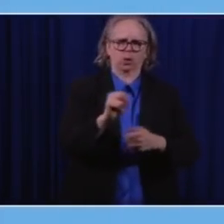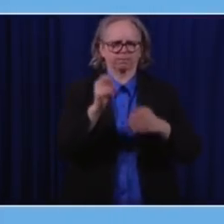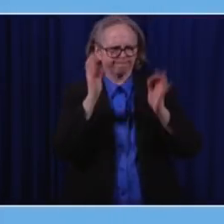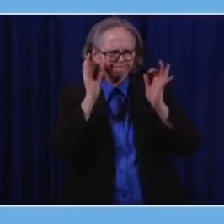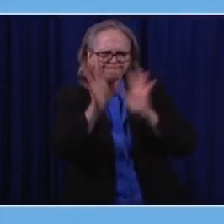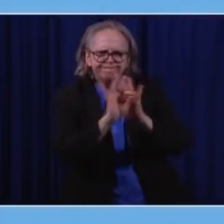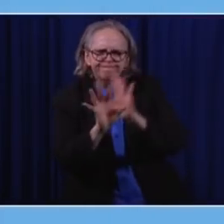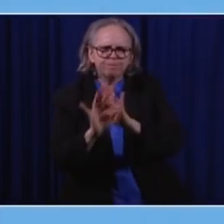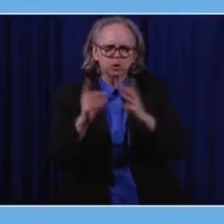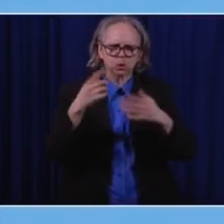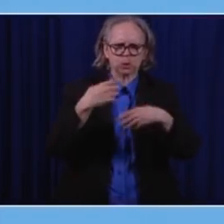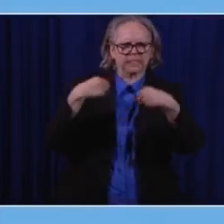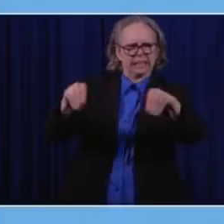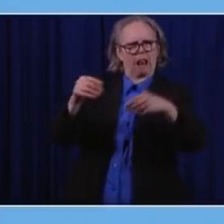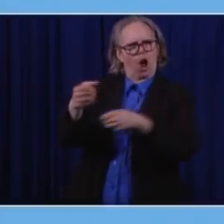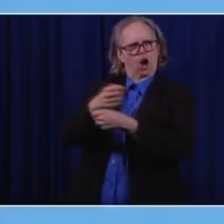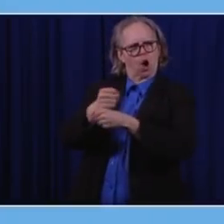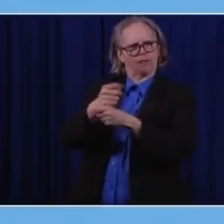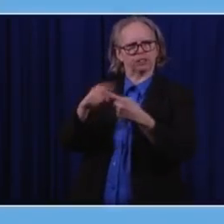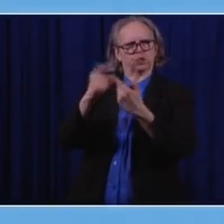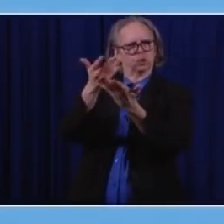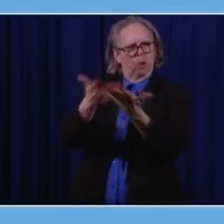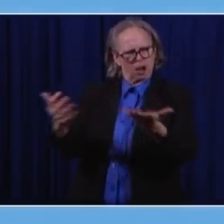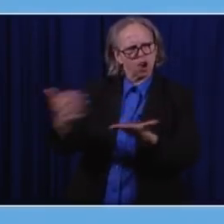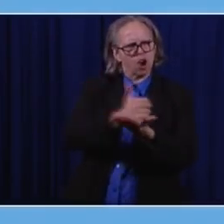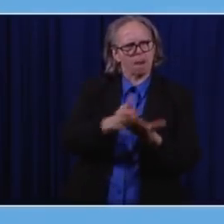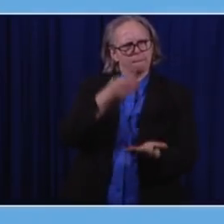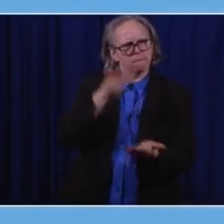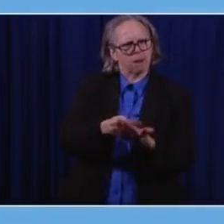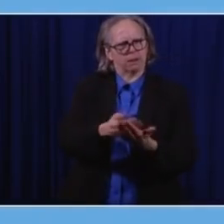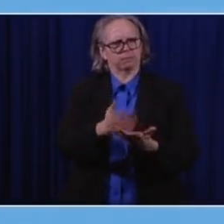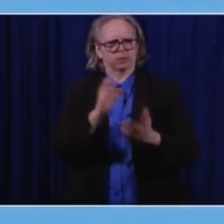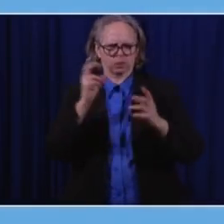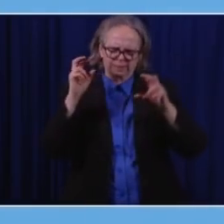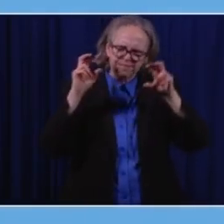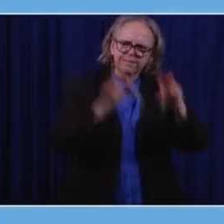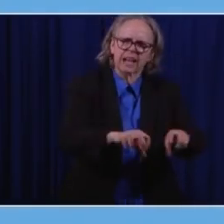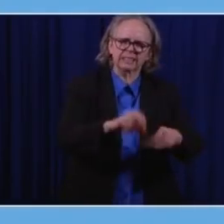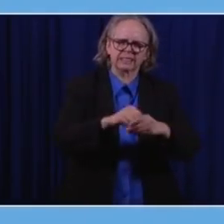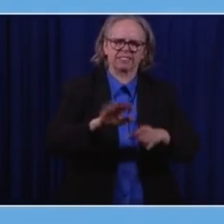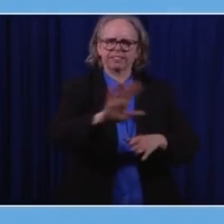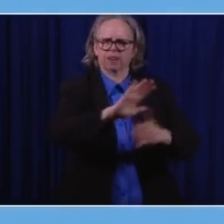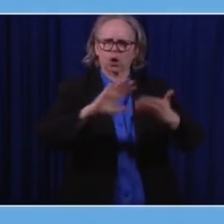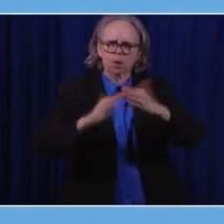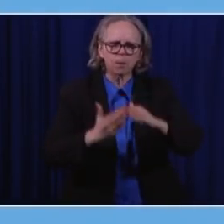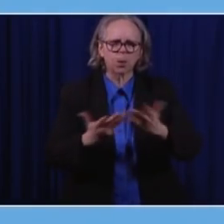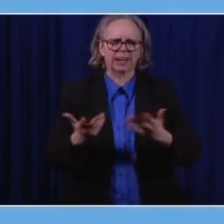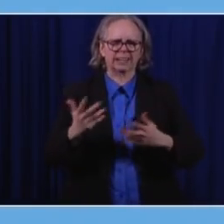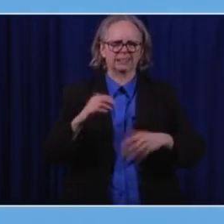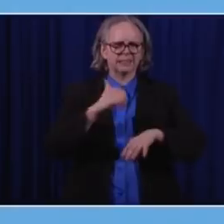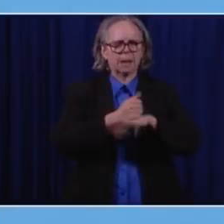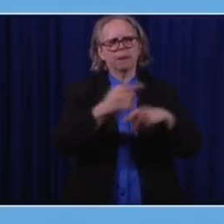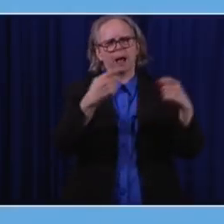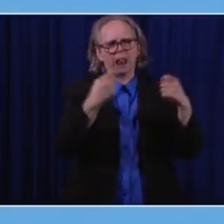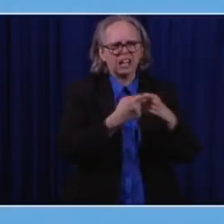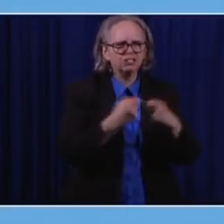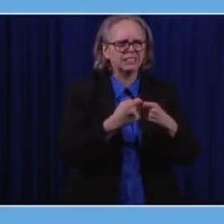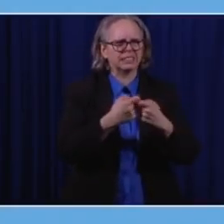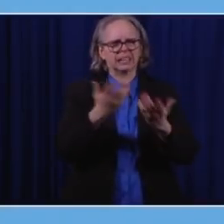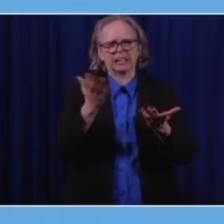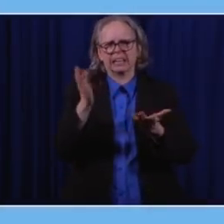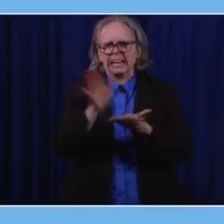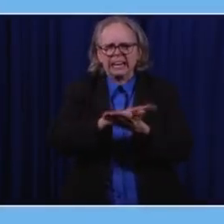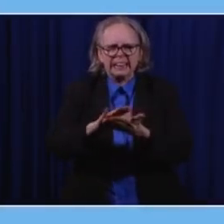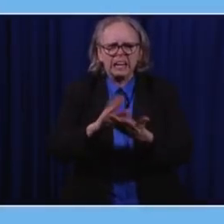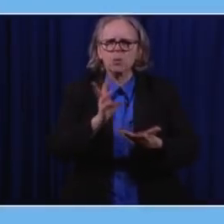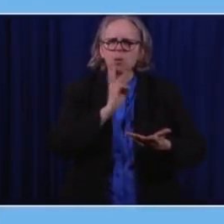coffee, invest in their own community, maybe bring a more reliable source of electricity or more clean water to these